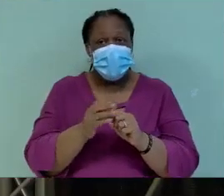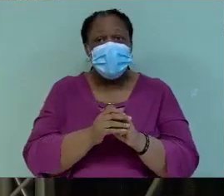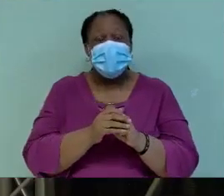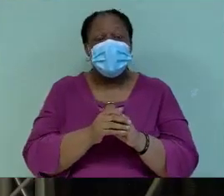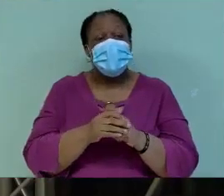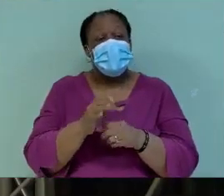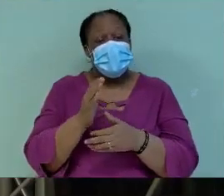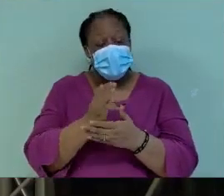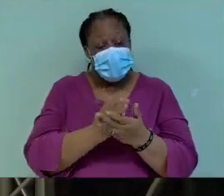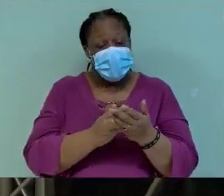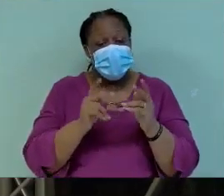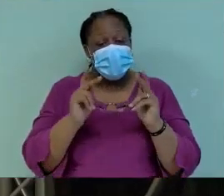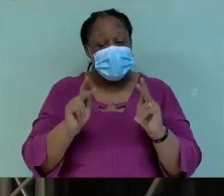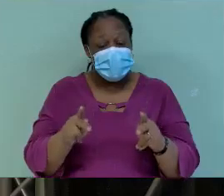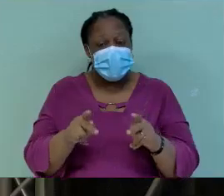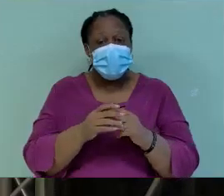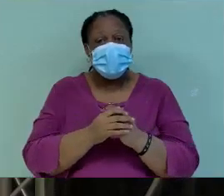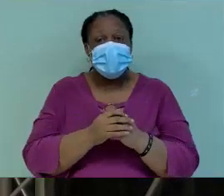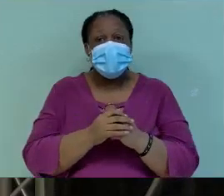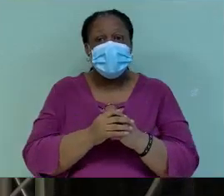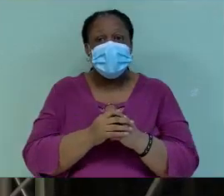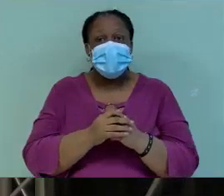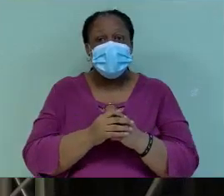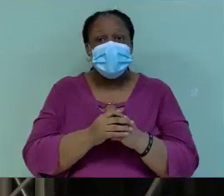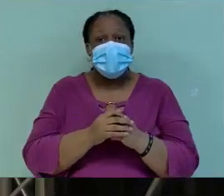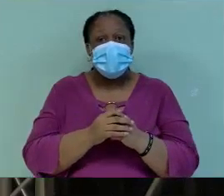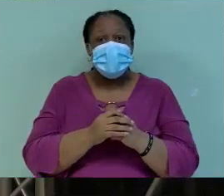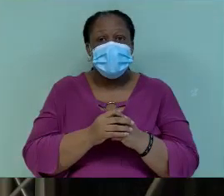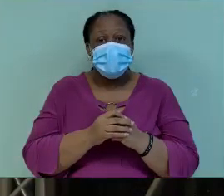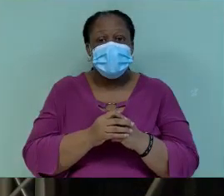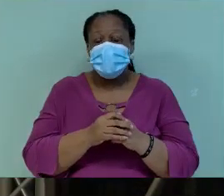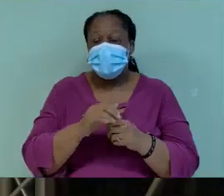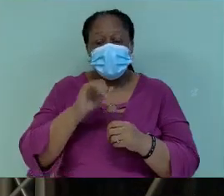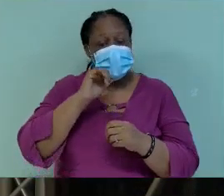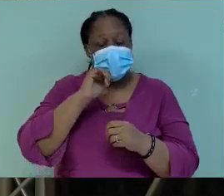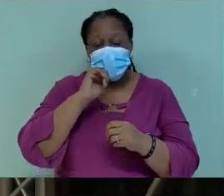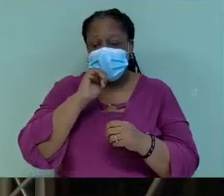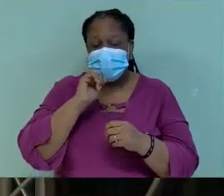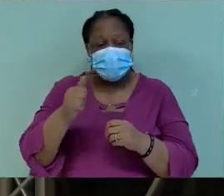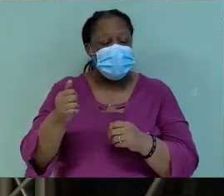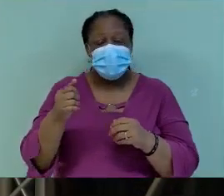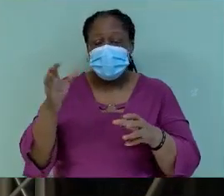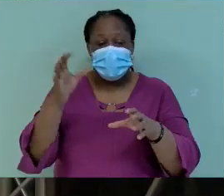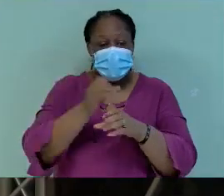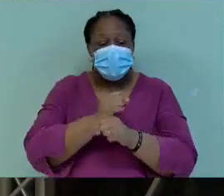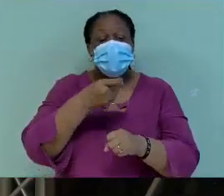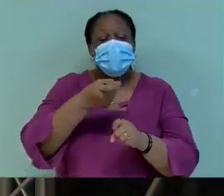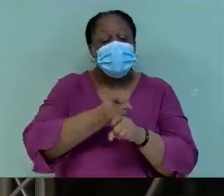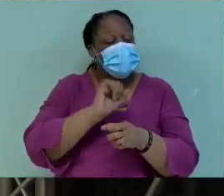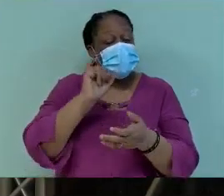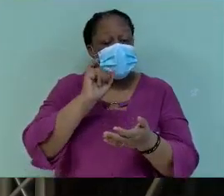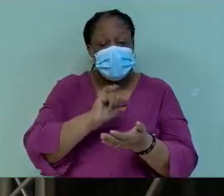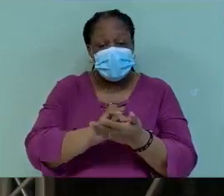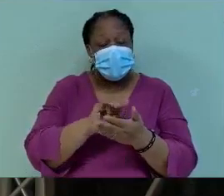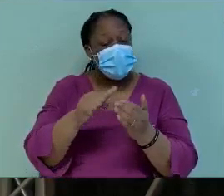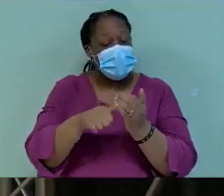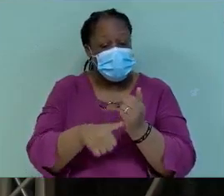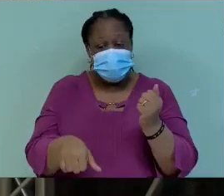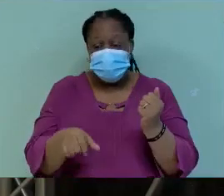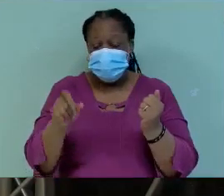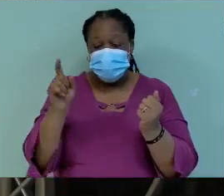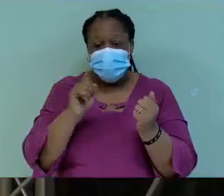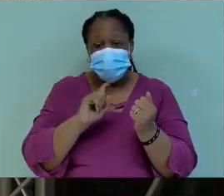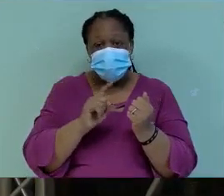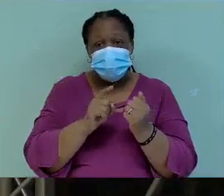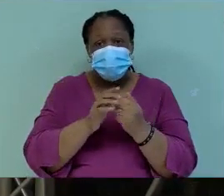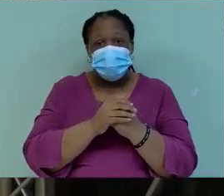in their stool. But we also know that it is not considered infectious because there is no evidence that the coronavirus can be spread